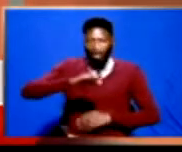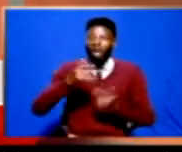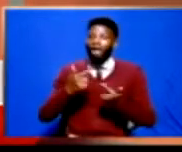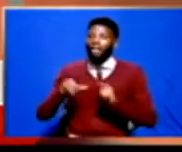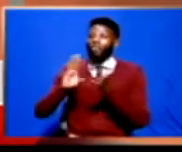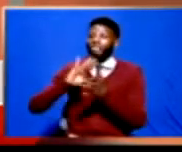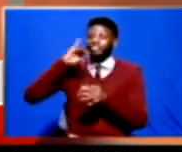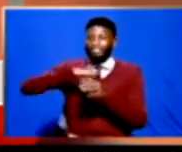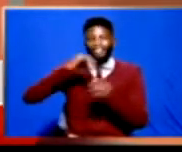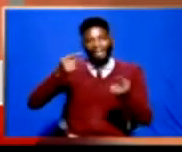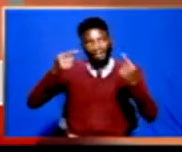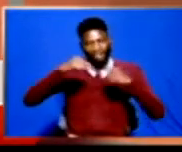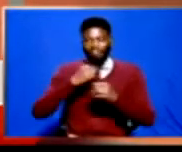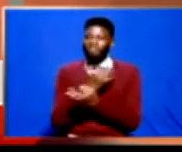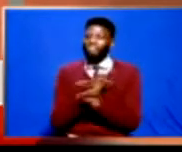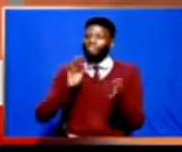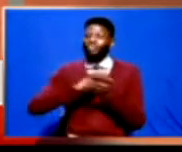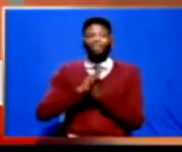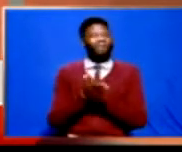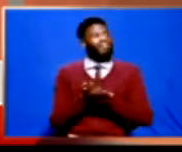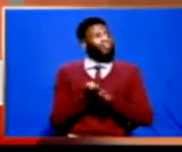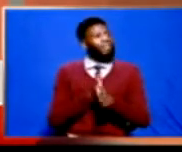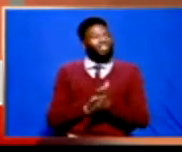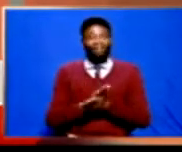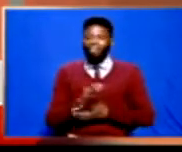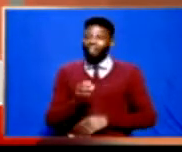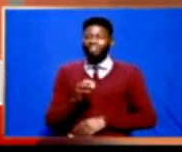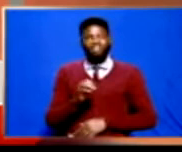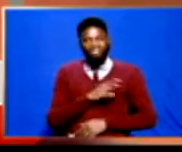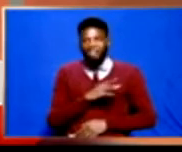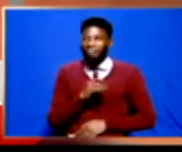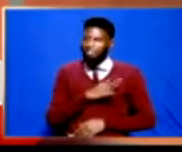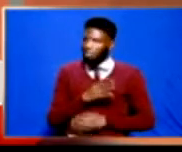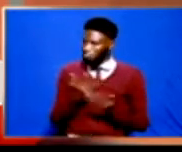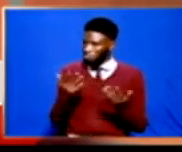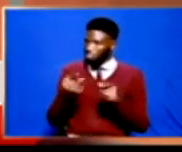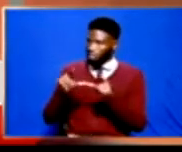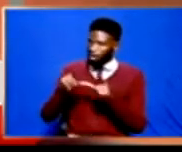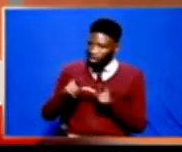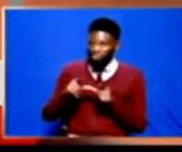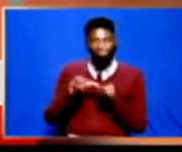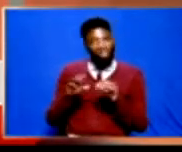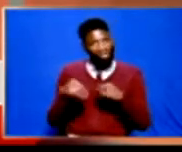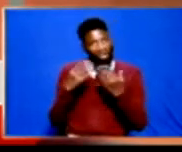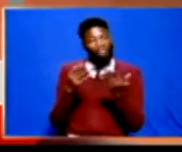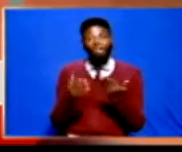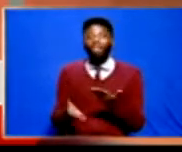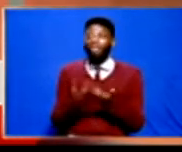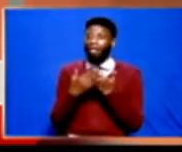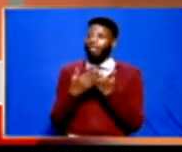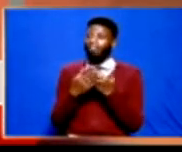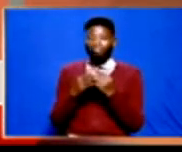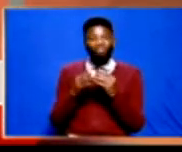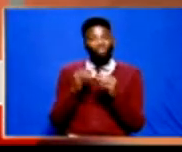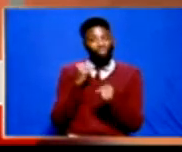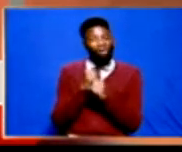come in freely without having fear about whether the licenses that they're being given are able to withstand the test of time, I